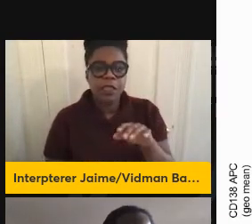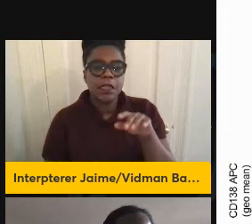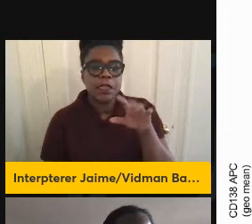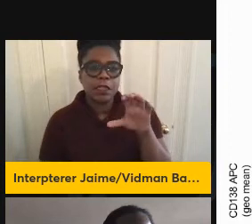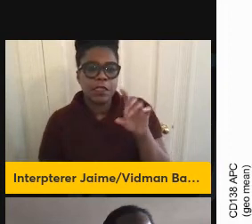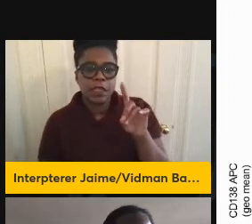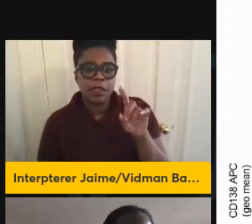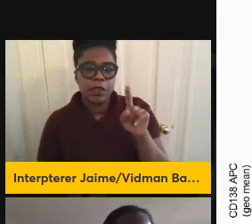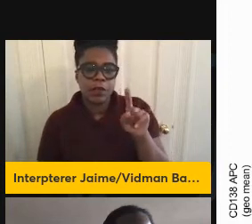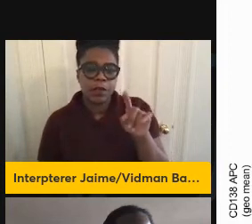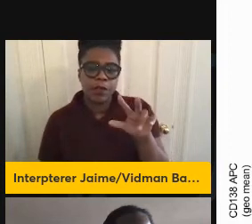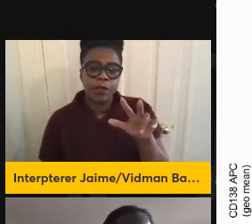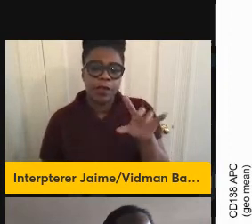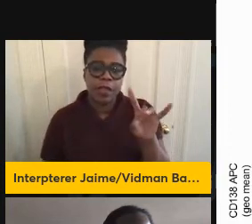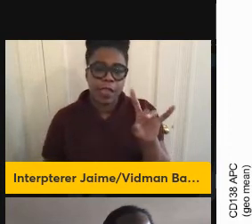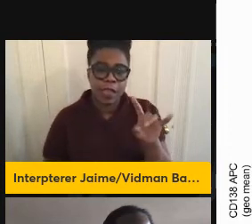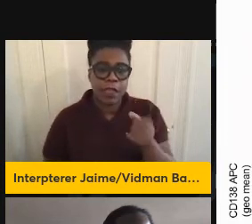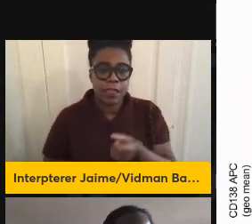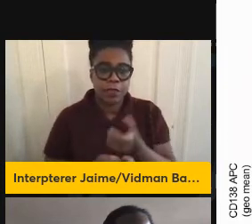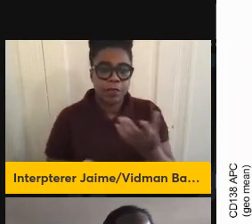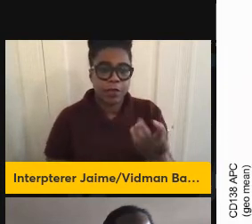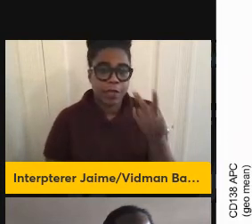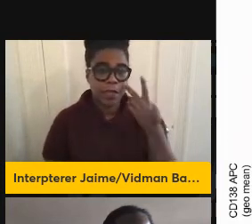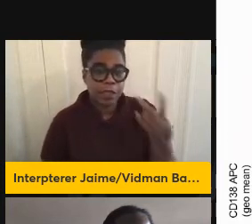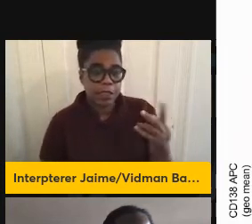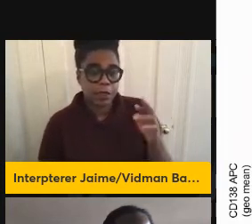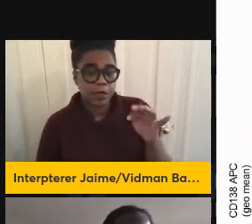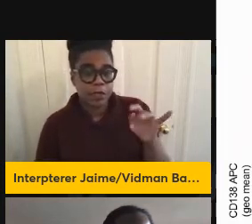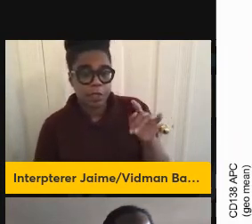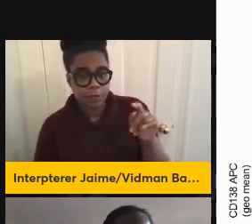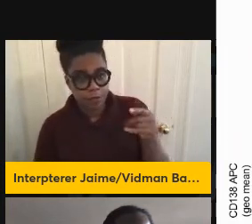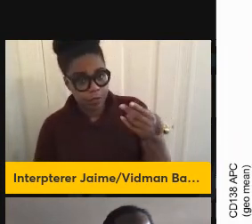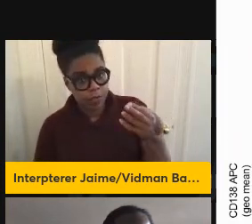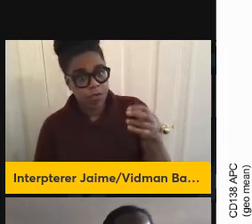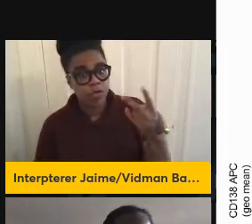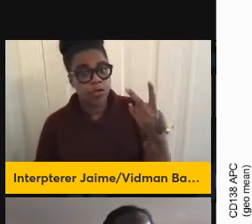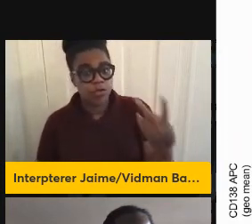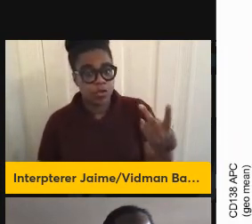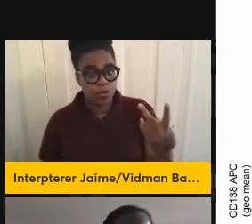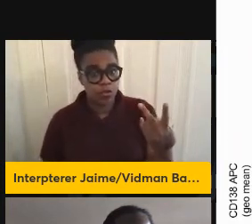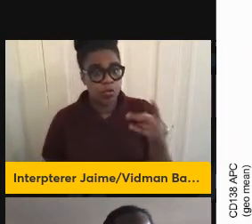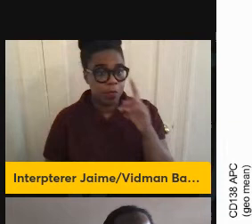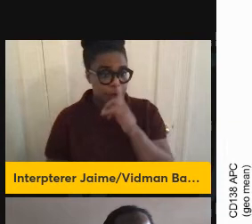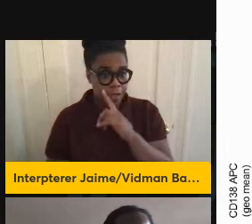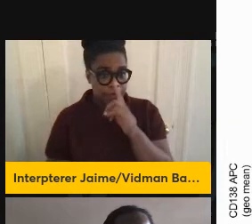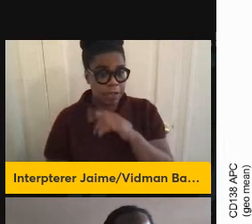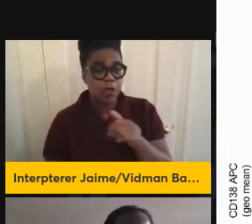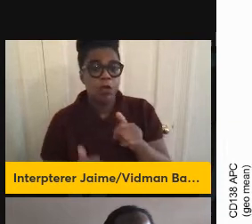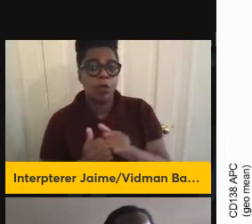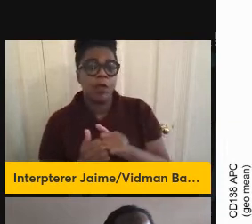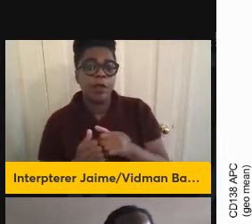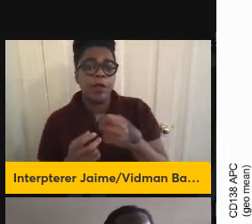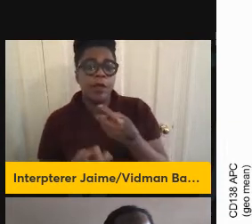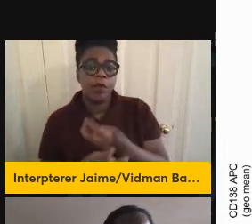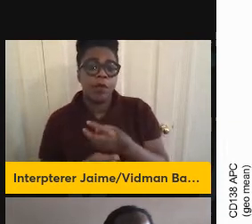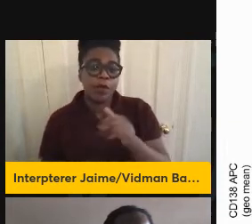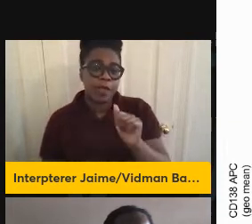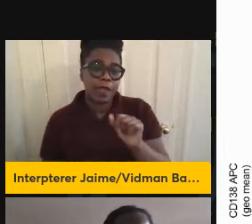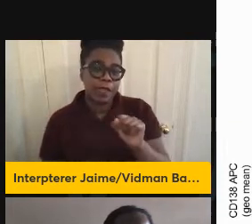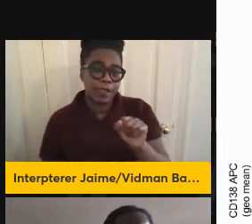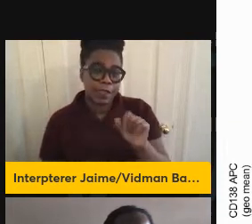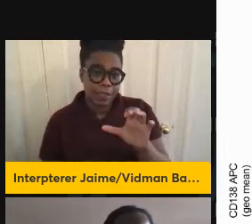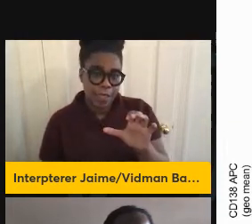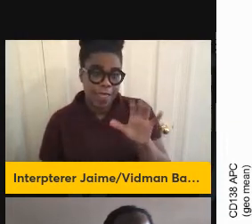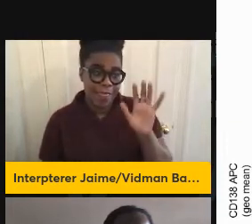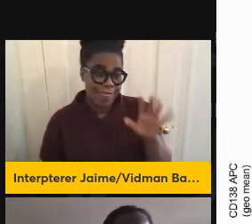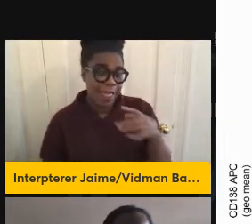expression. And I also saw the effect in receptor 2 knockout mice in bone marrow ASCs. However, that effect was lost